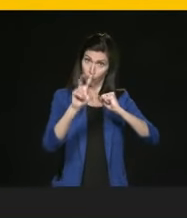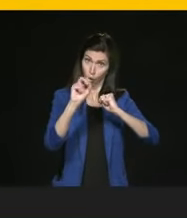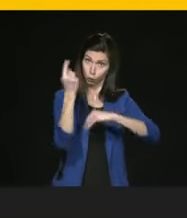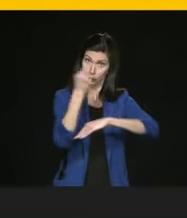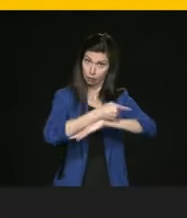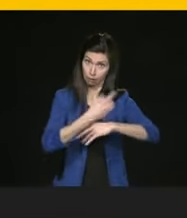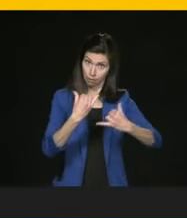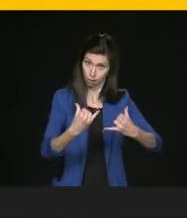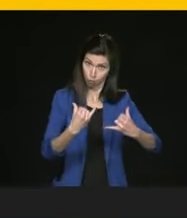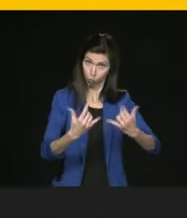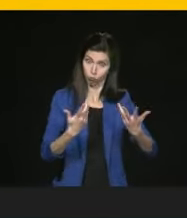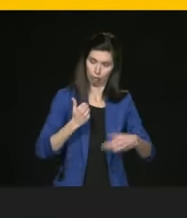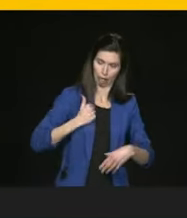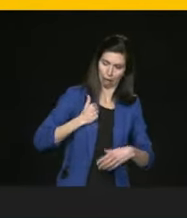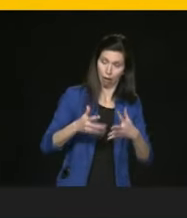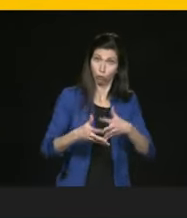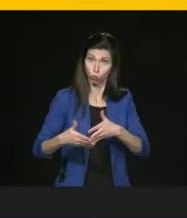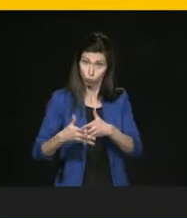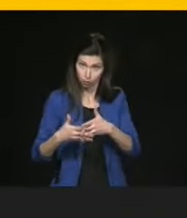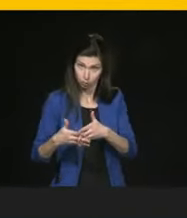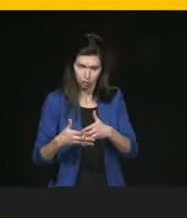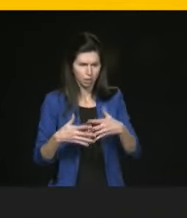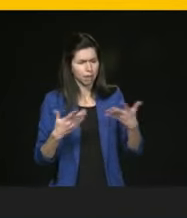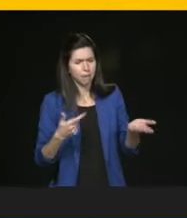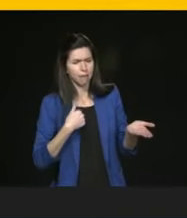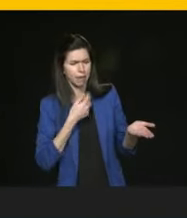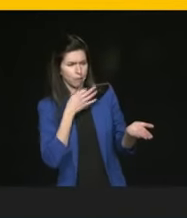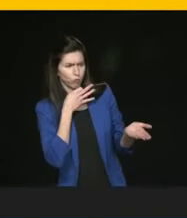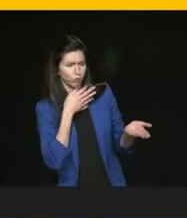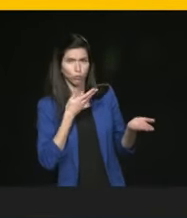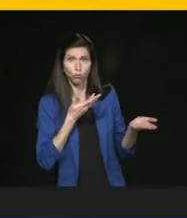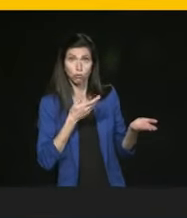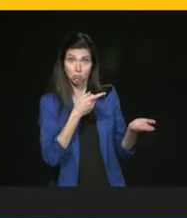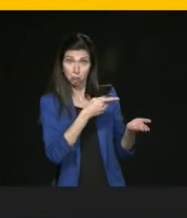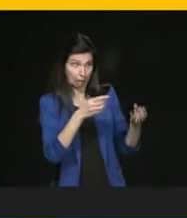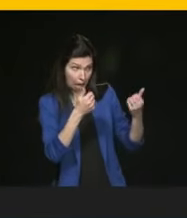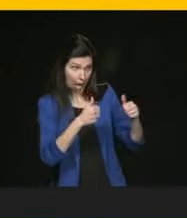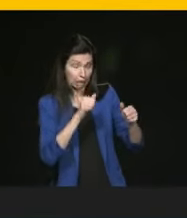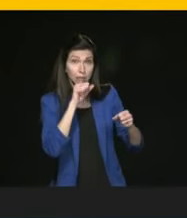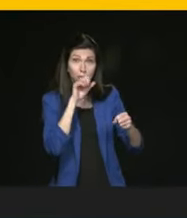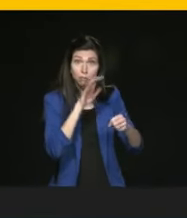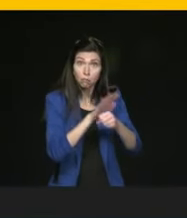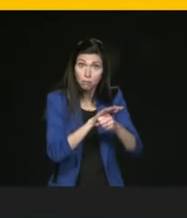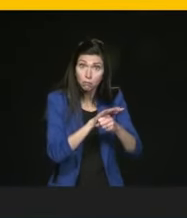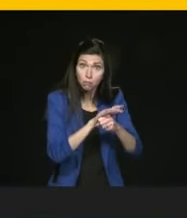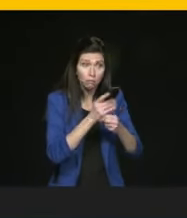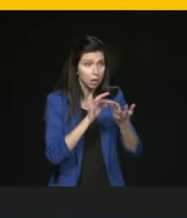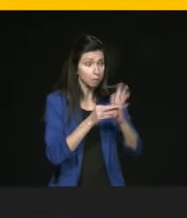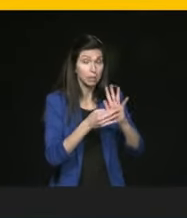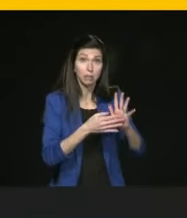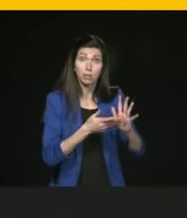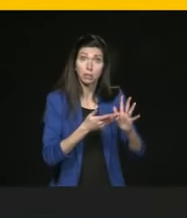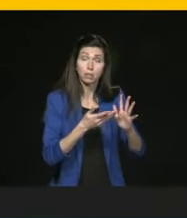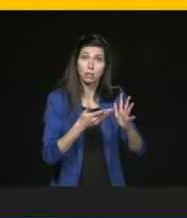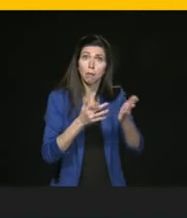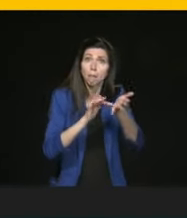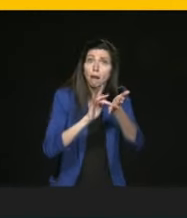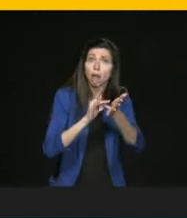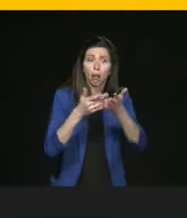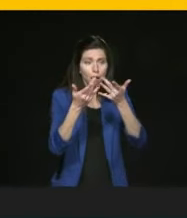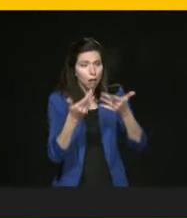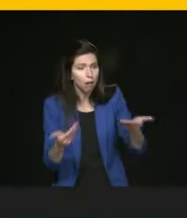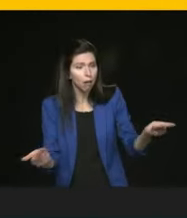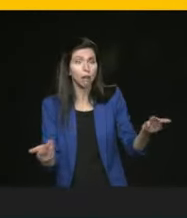Have we obtained any guarantees that we will be able to receive essential medical supplies from the United States without any hiccups at the